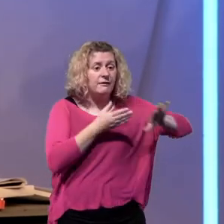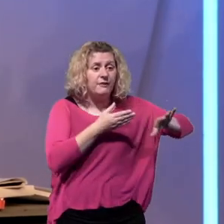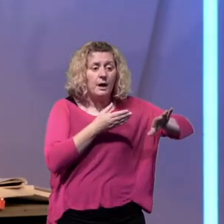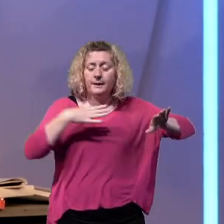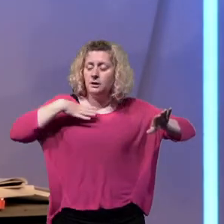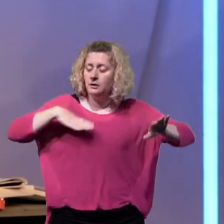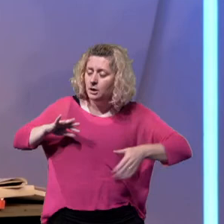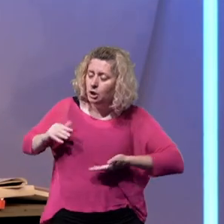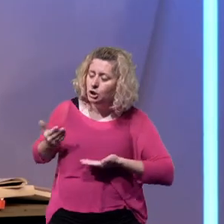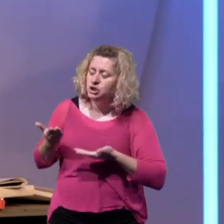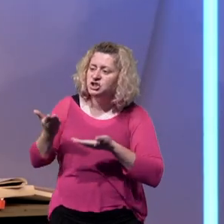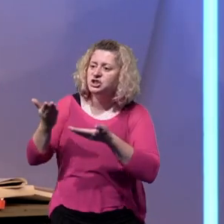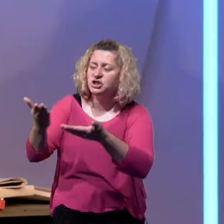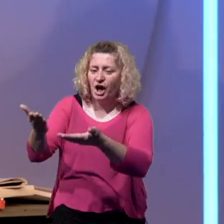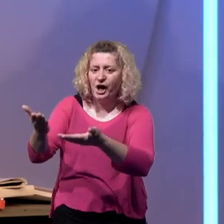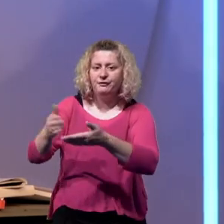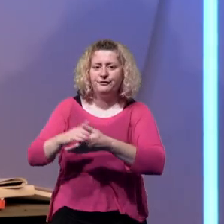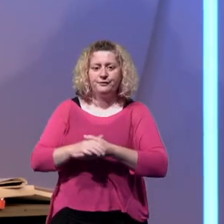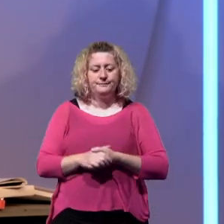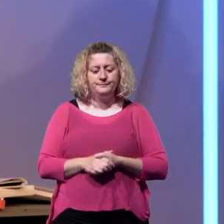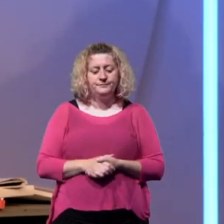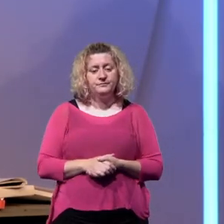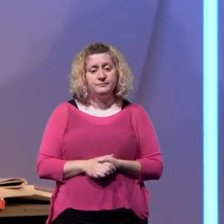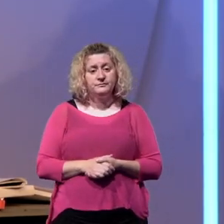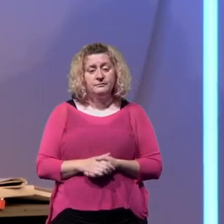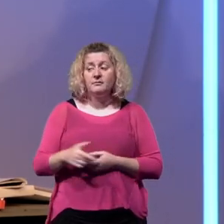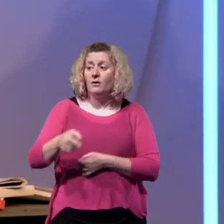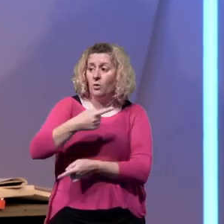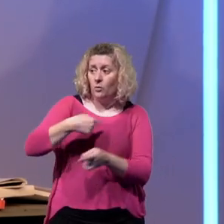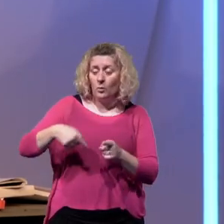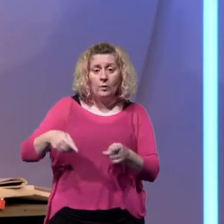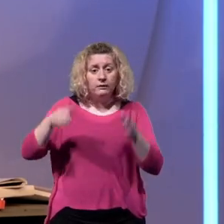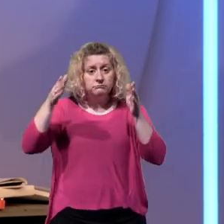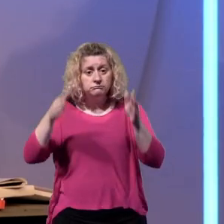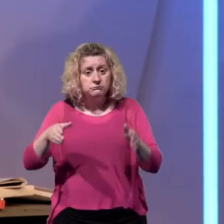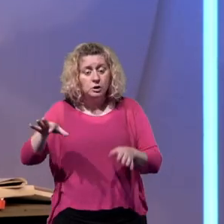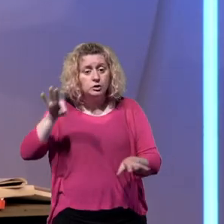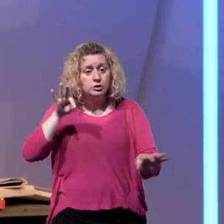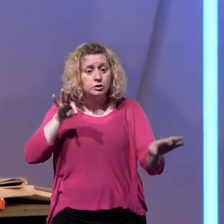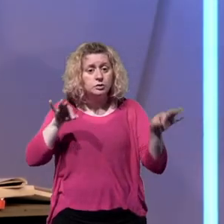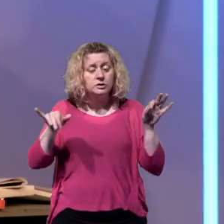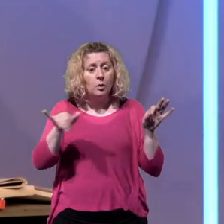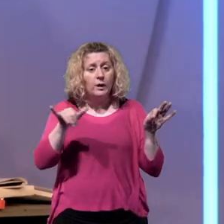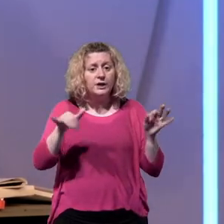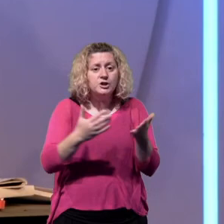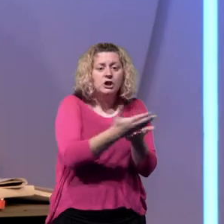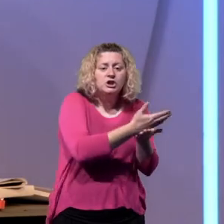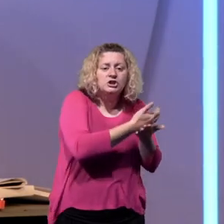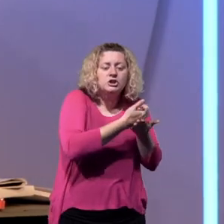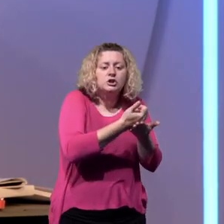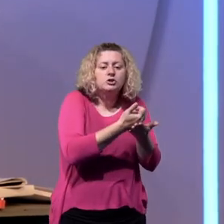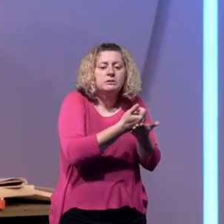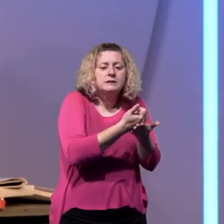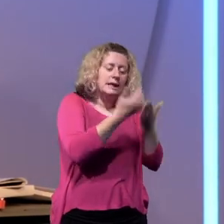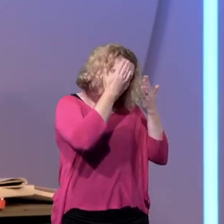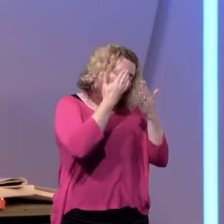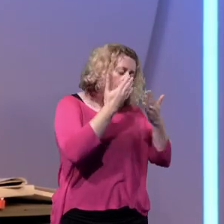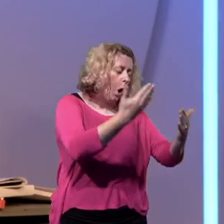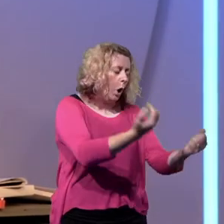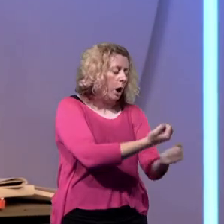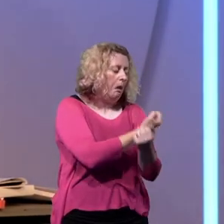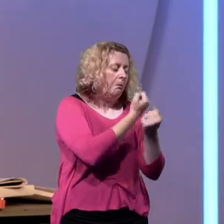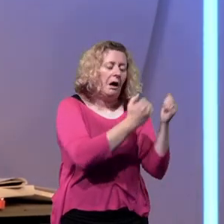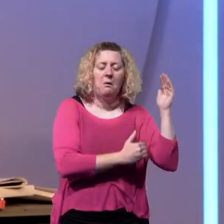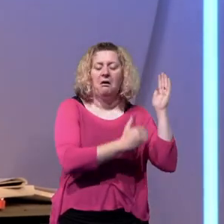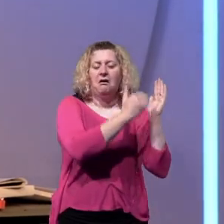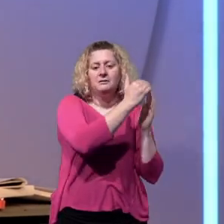honor, power, security. On the other, sacrifice, service, and suffering. And I only have four words for you that summarize this